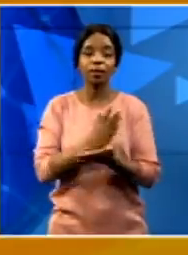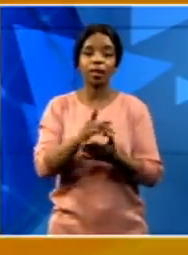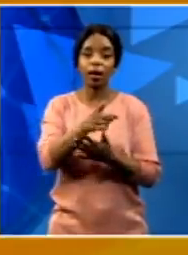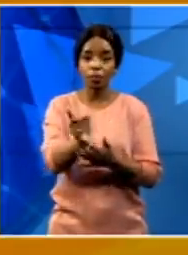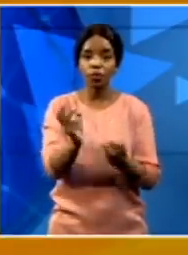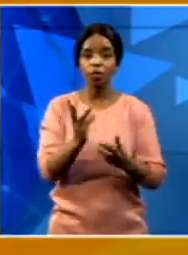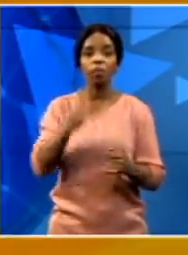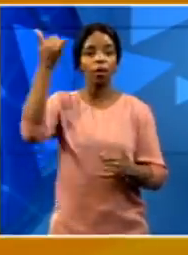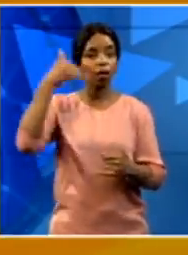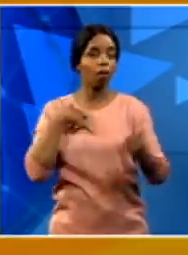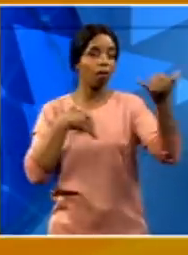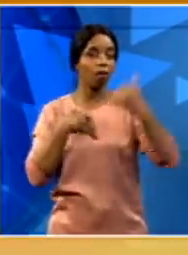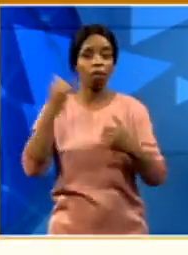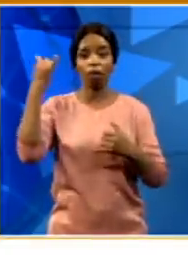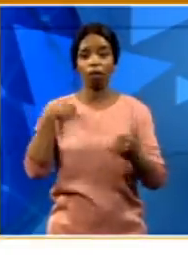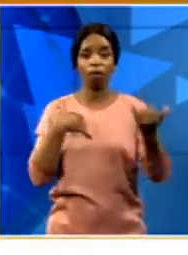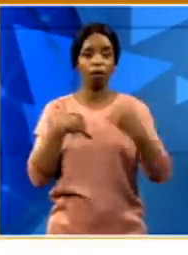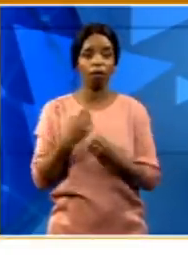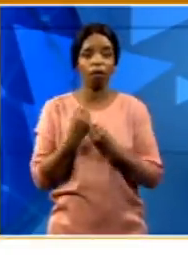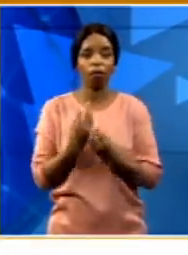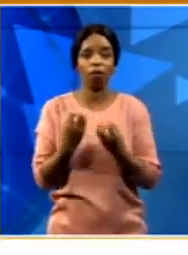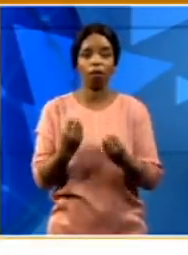know that there's lots that's come up during the